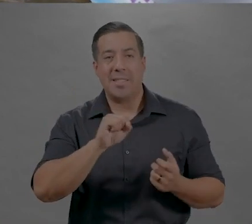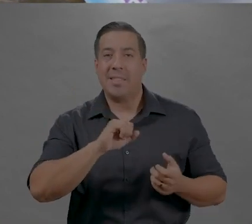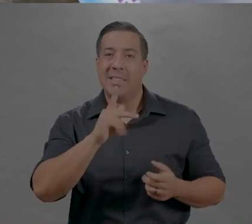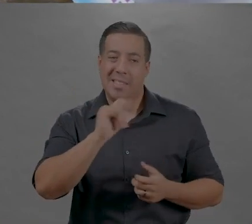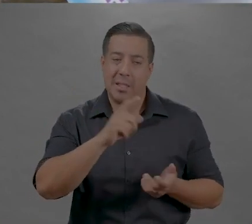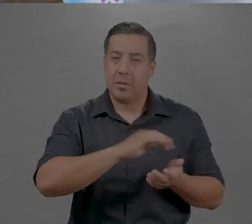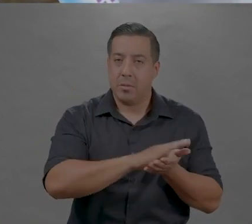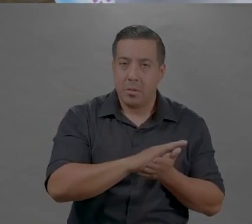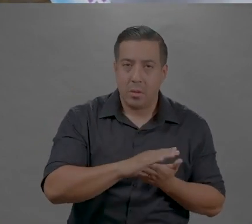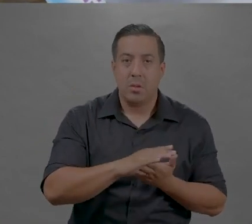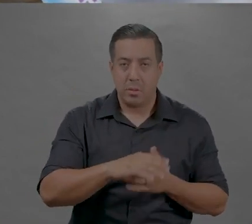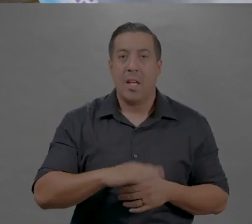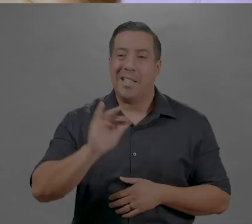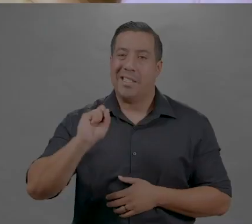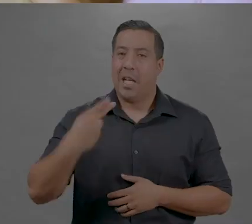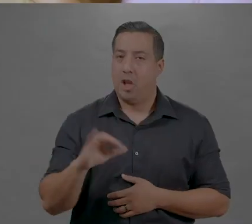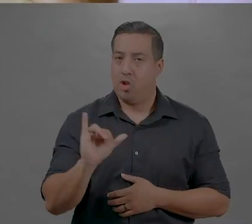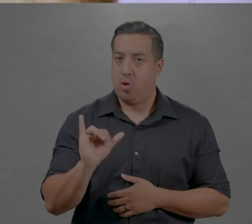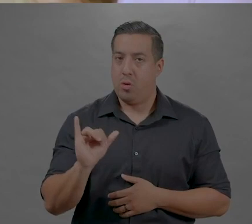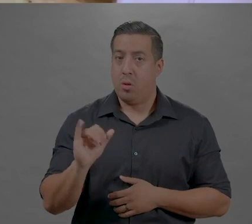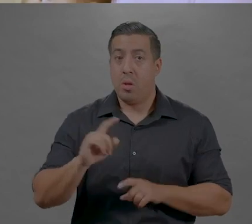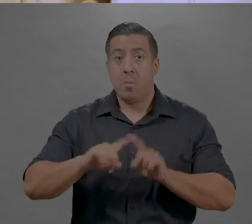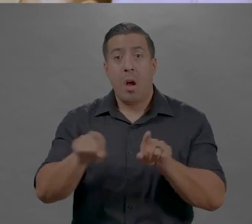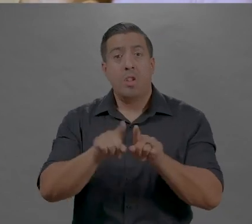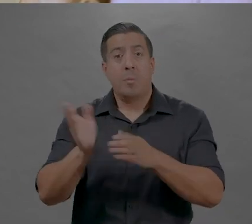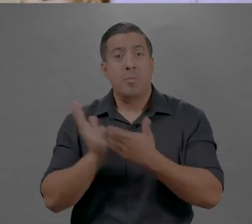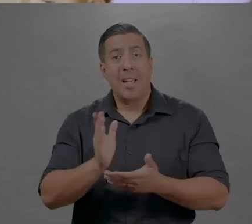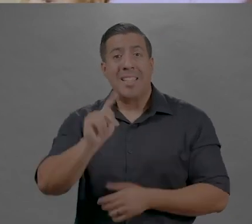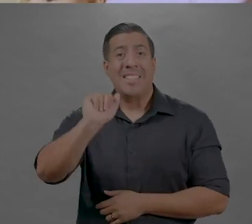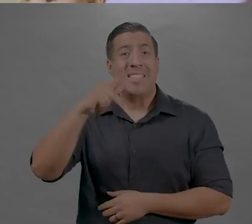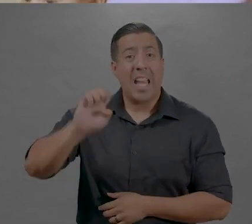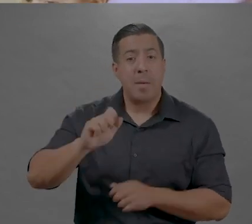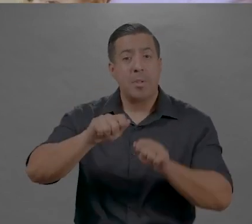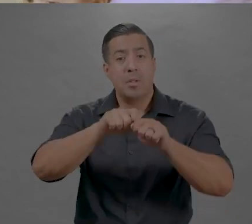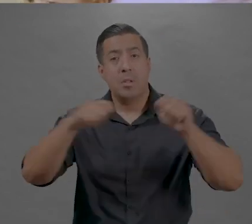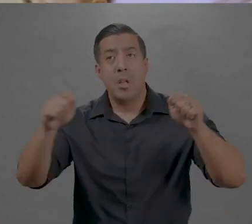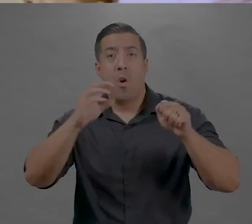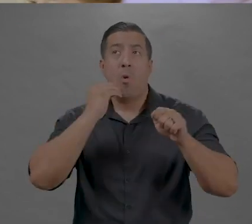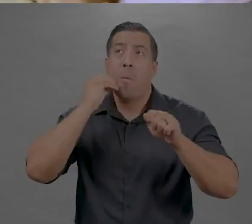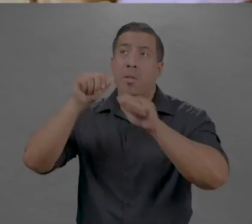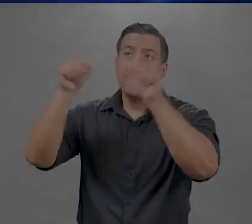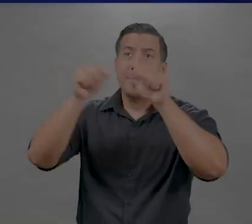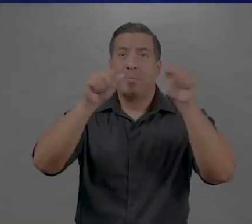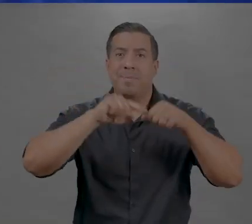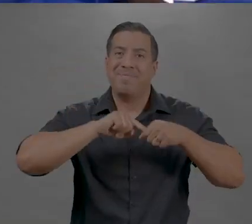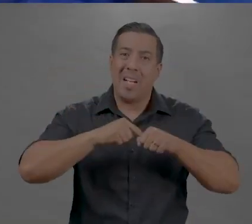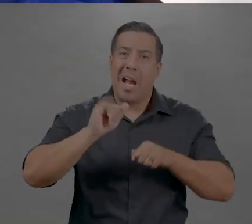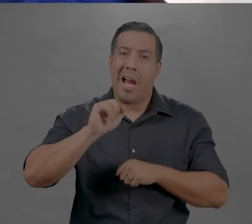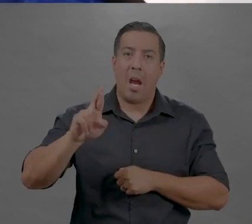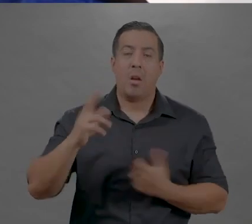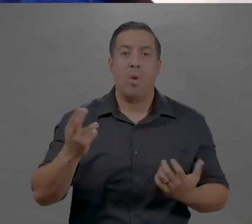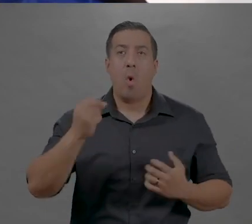mess kits, and cash. As an added precaution, it's a good idea to include duct tape and plastic sheeting to make your